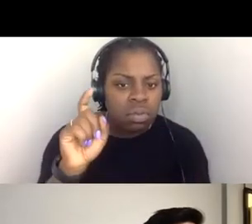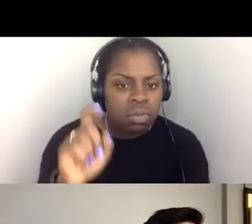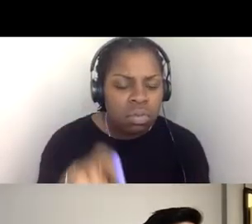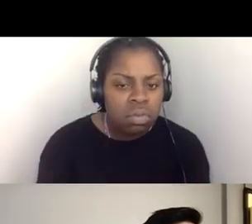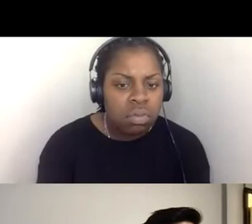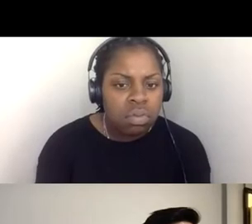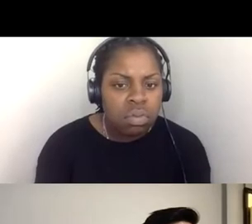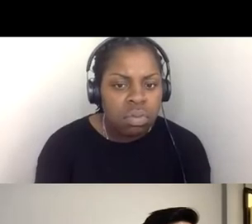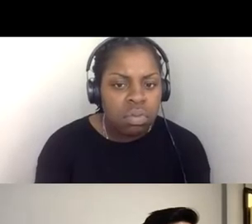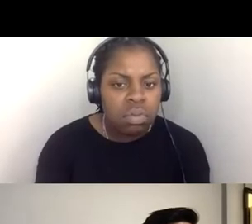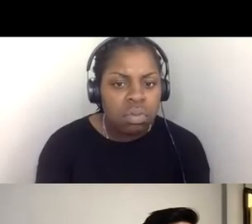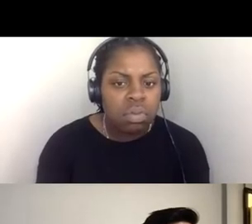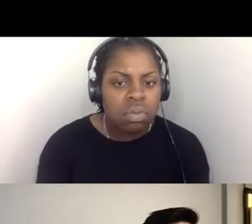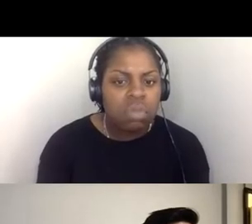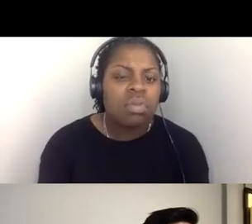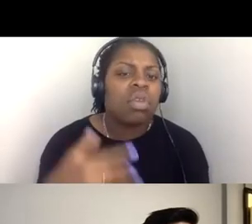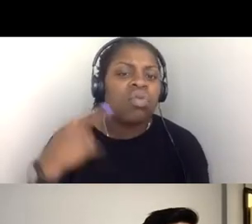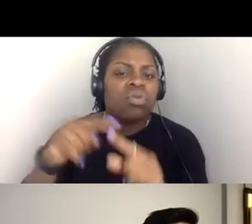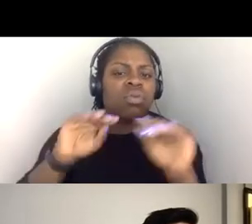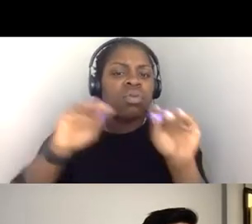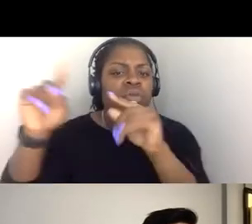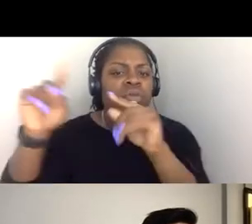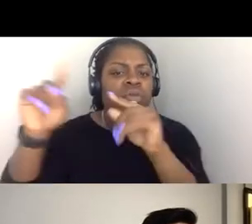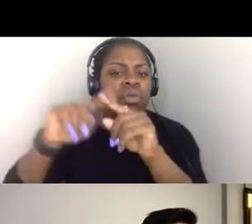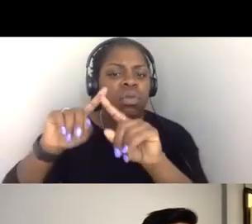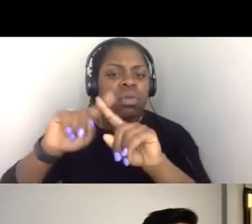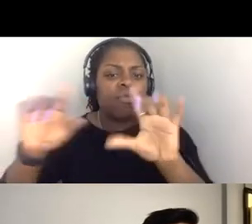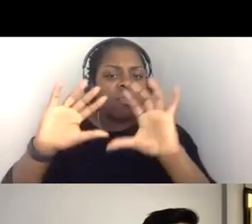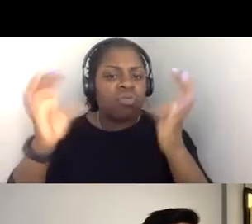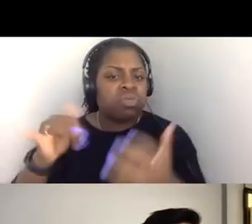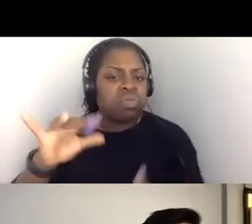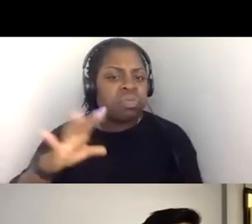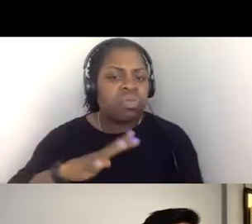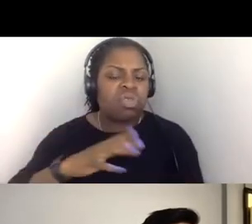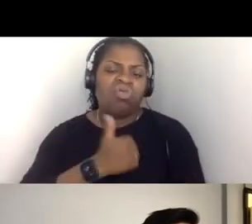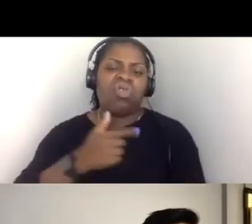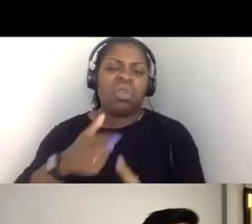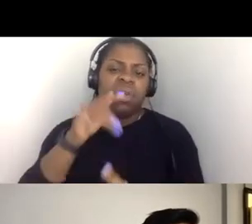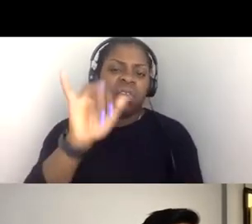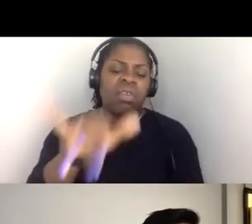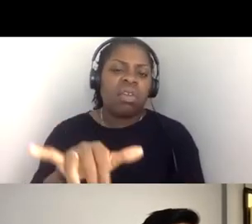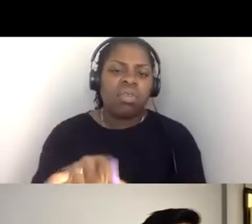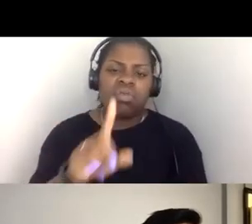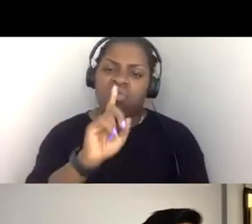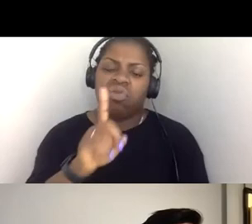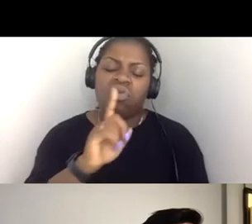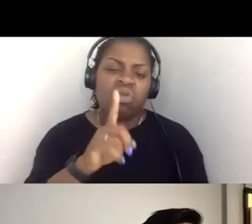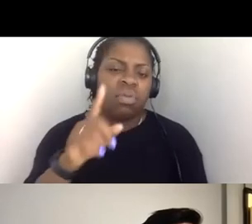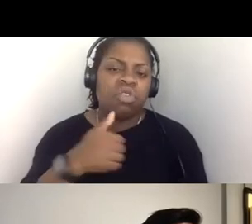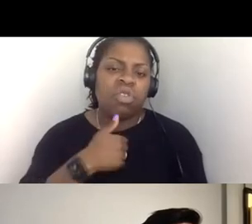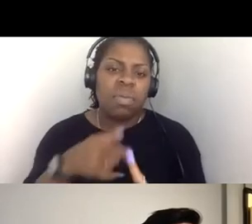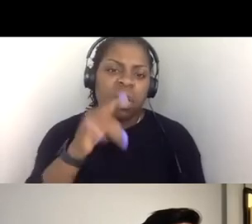Let's see. I'll try to move you to another group. Sorry about that, Breon. Sure. 1 second.